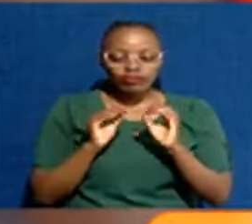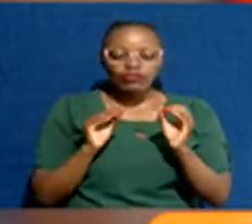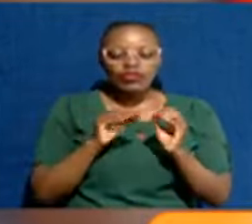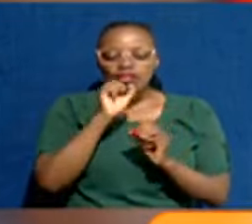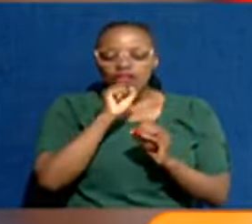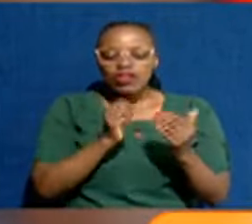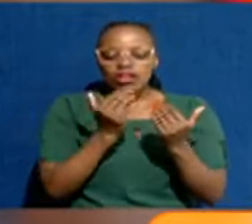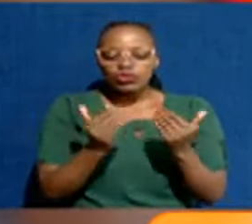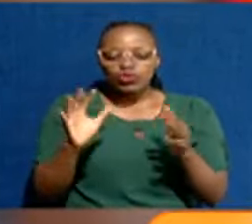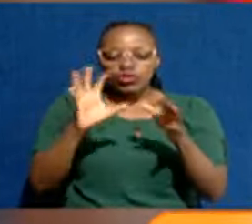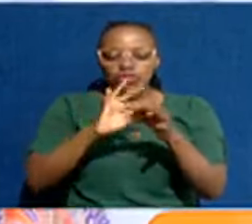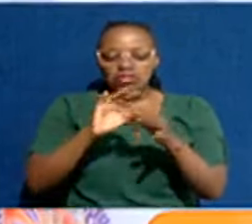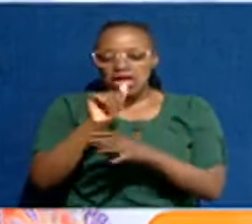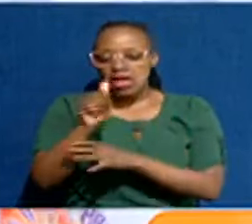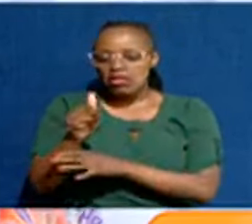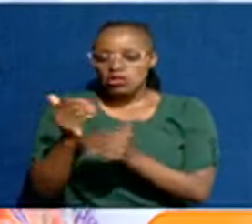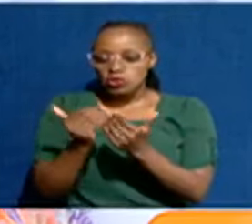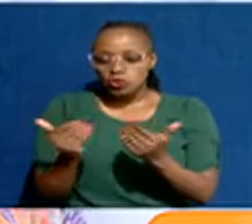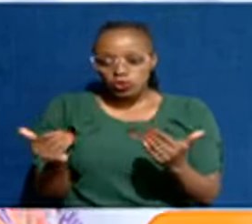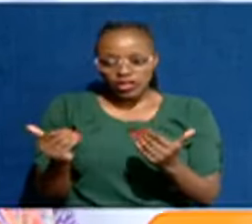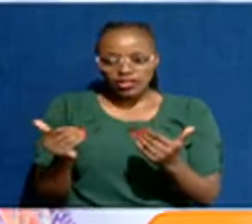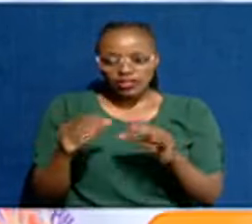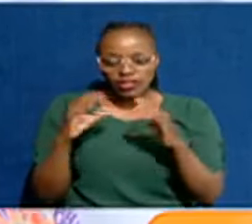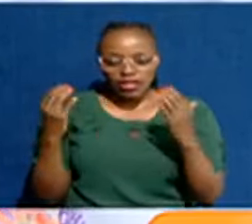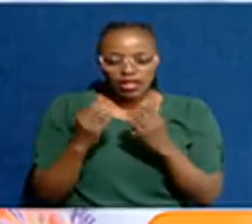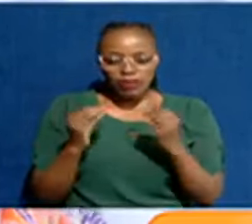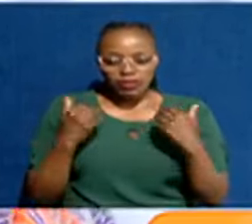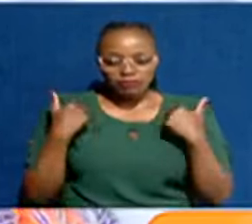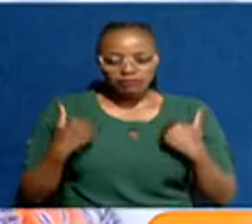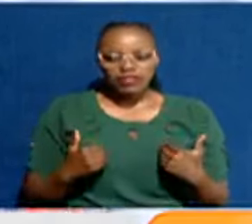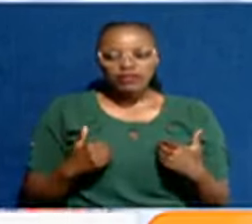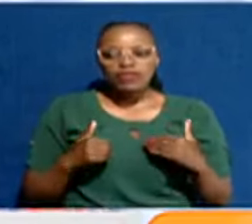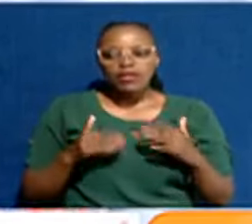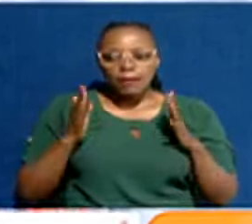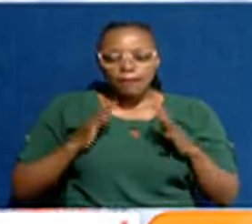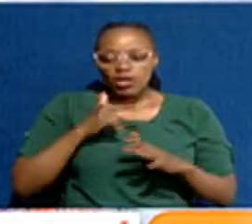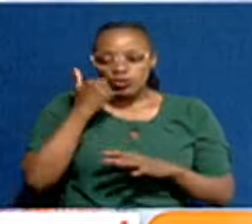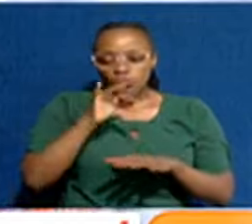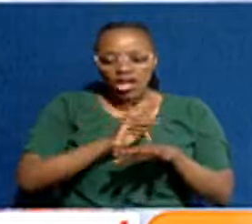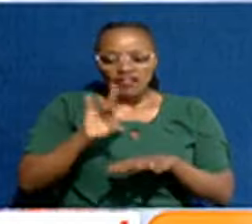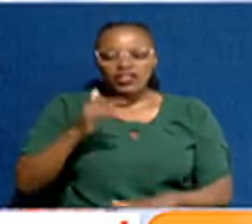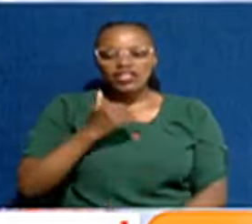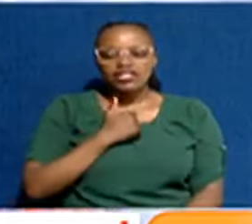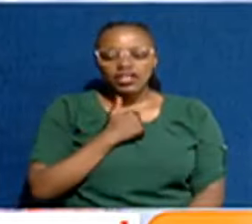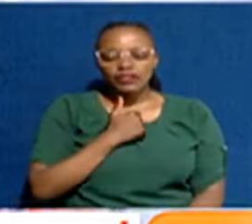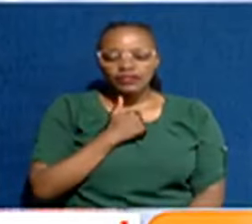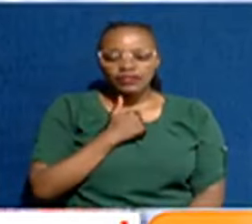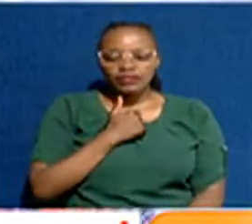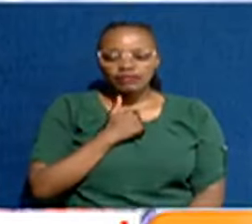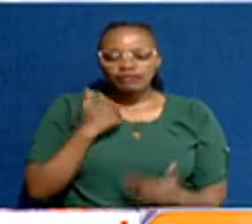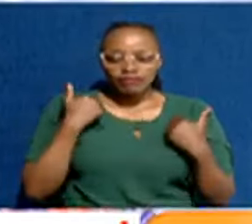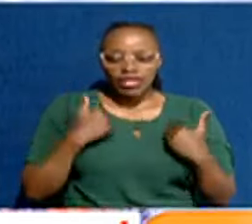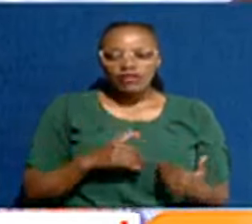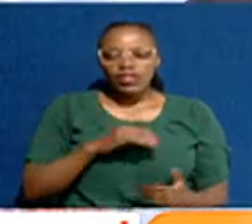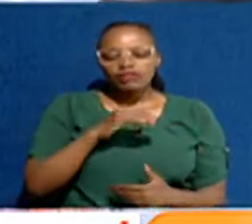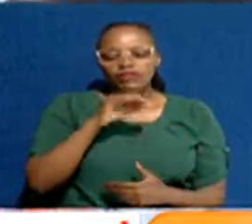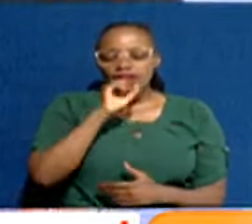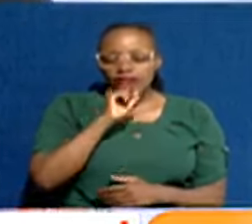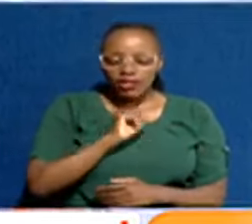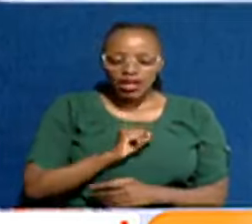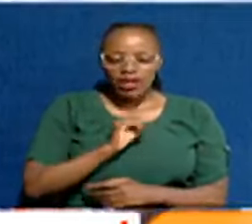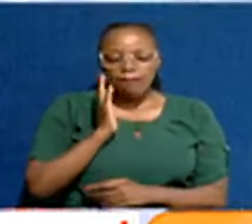will be joining the rest in class. Na mimi ni mmoja wa adhiriwa. Na mimi ni soso wa miaka